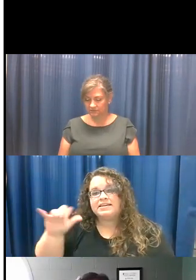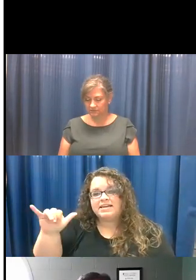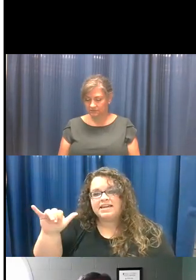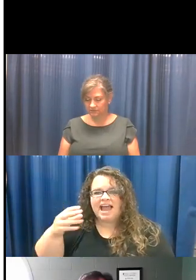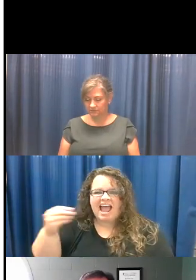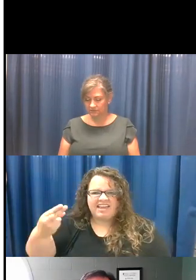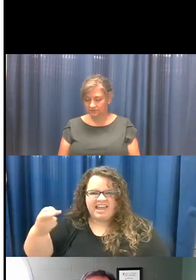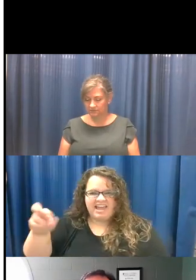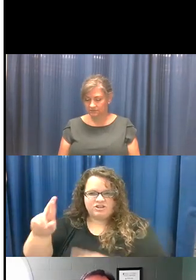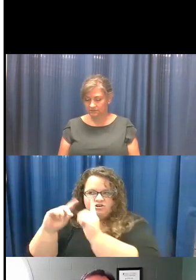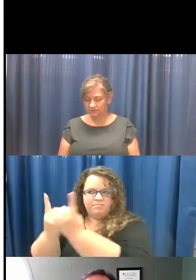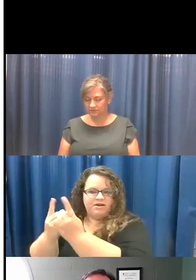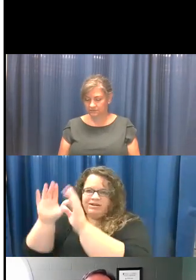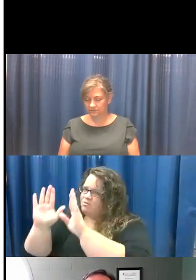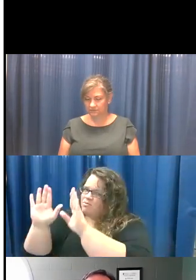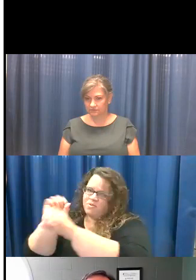job putting this together.